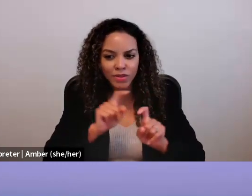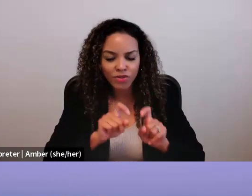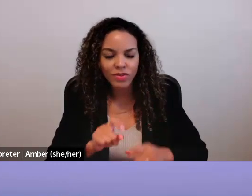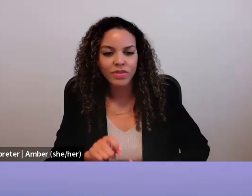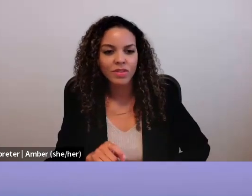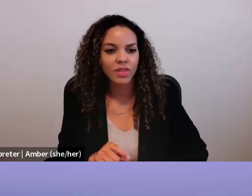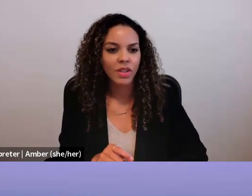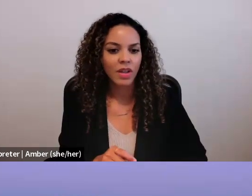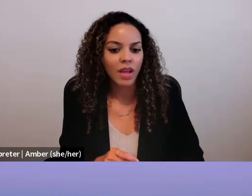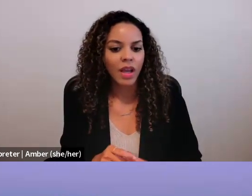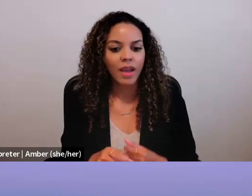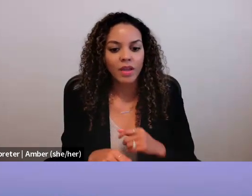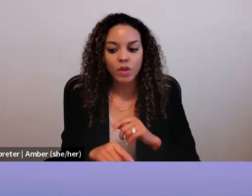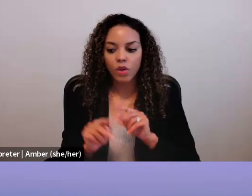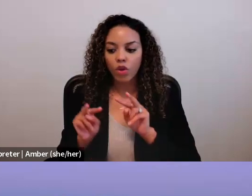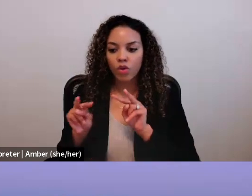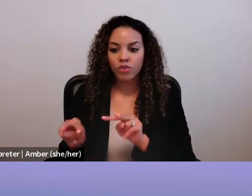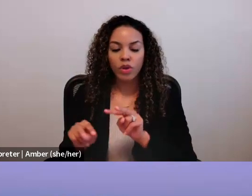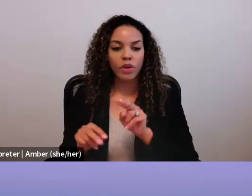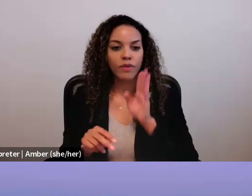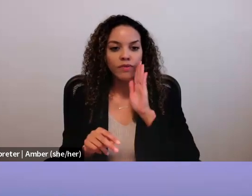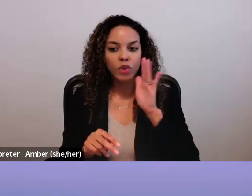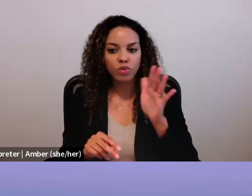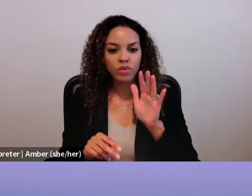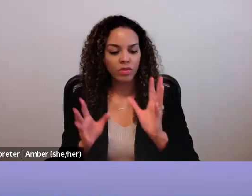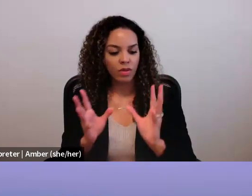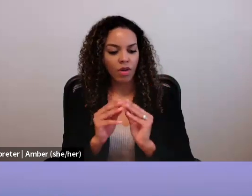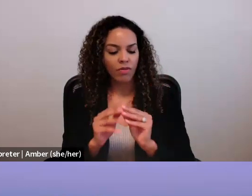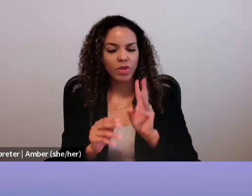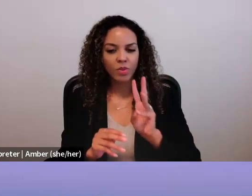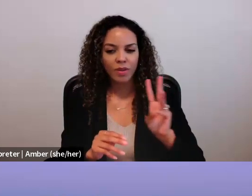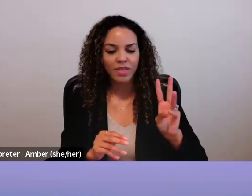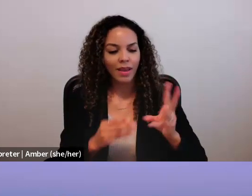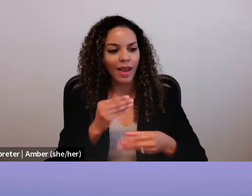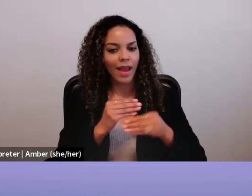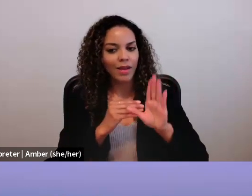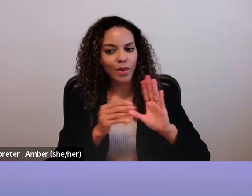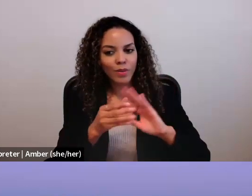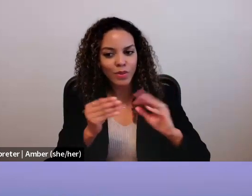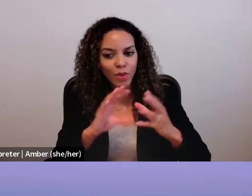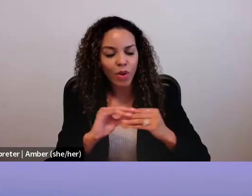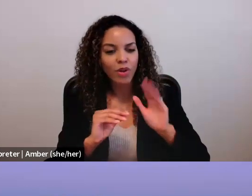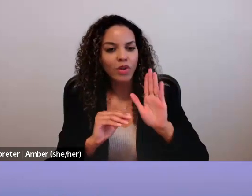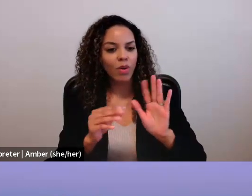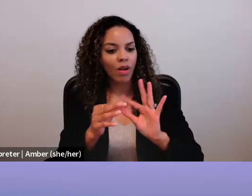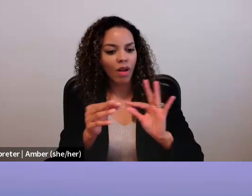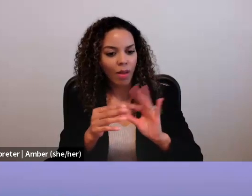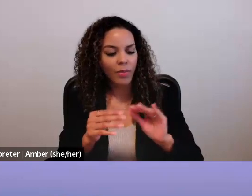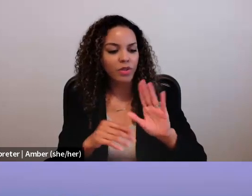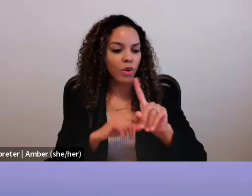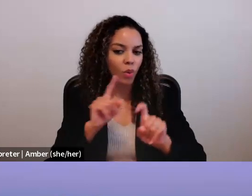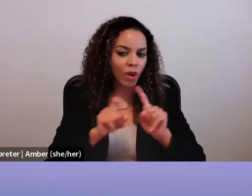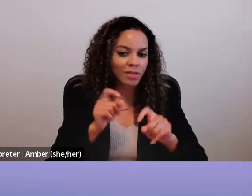and going to the Futures Conference webpage and adding your stories and your comments and your questions and